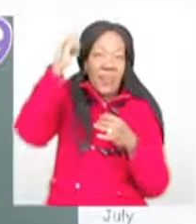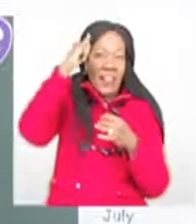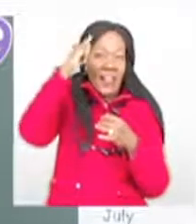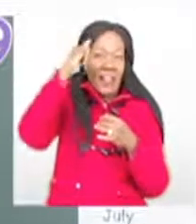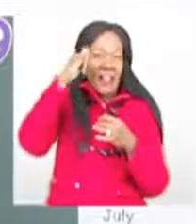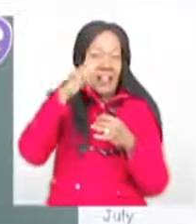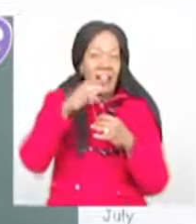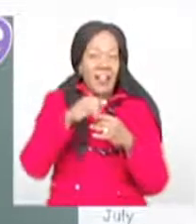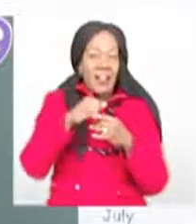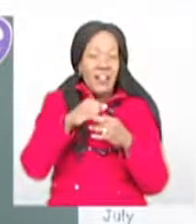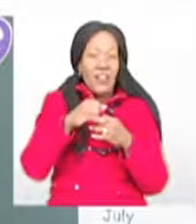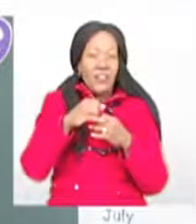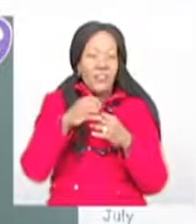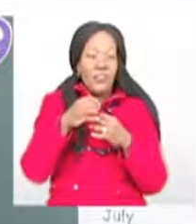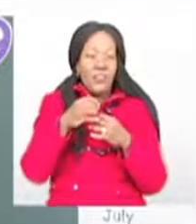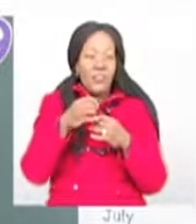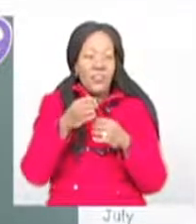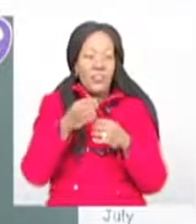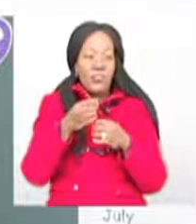for juice,